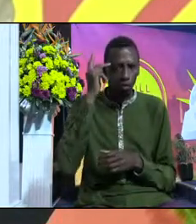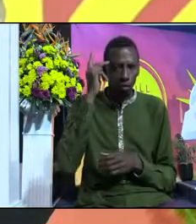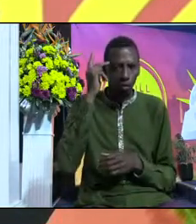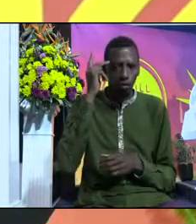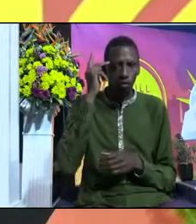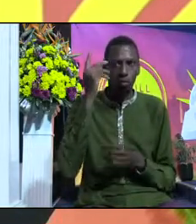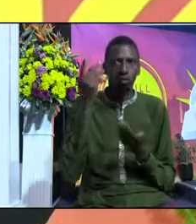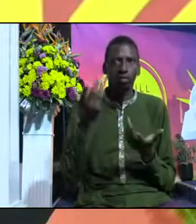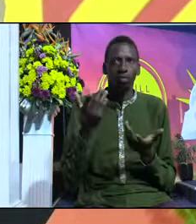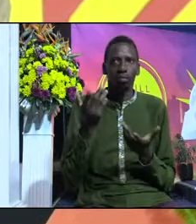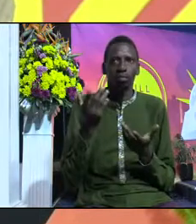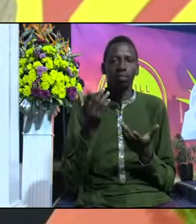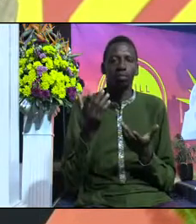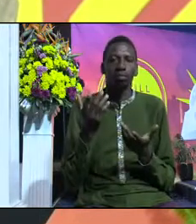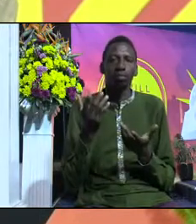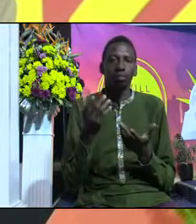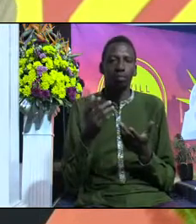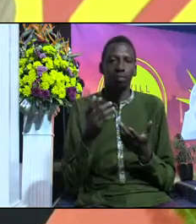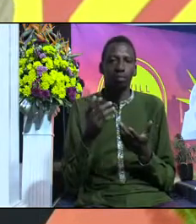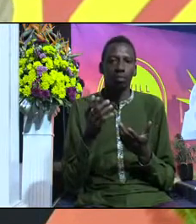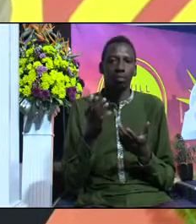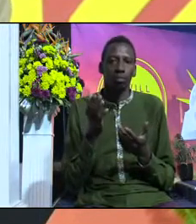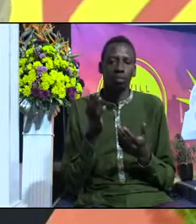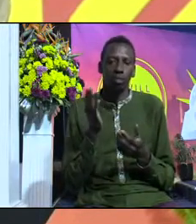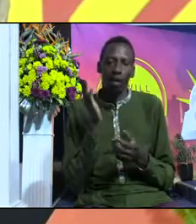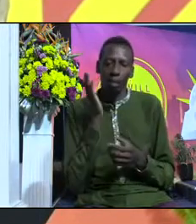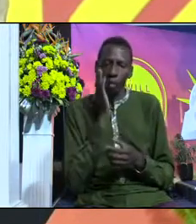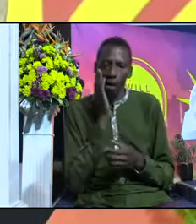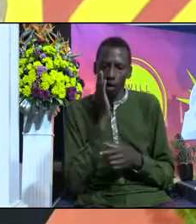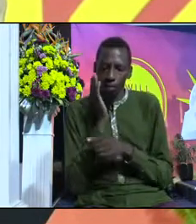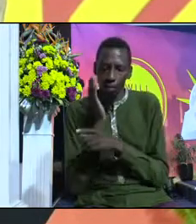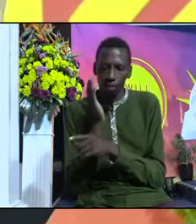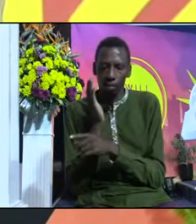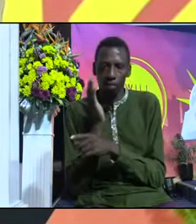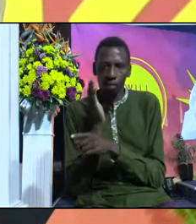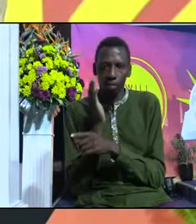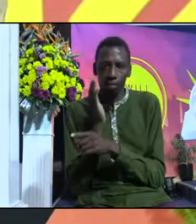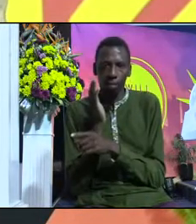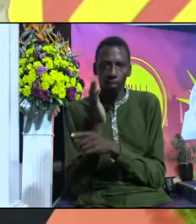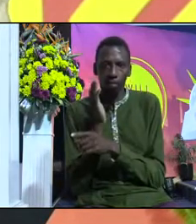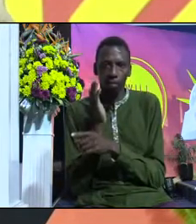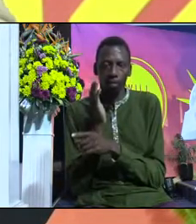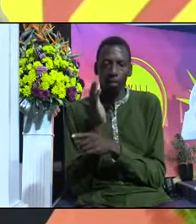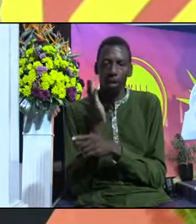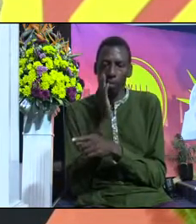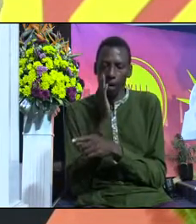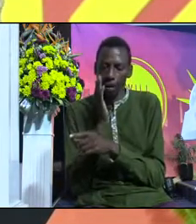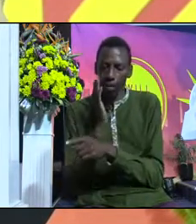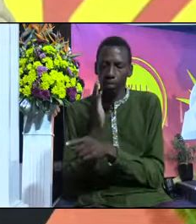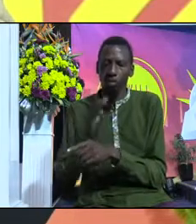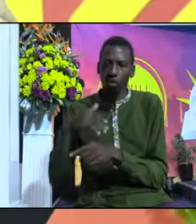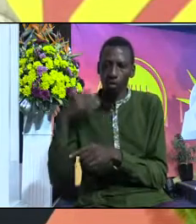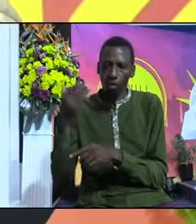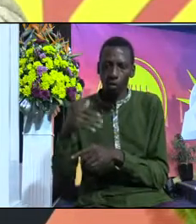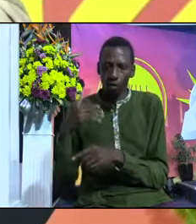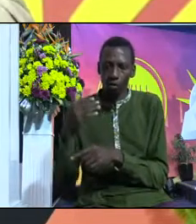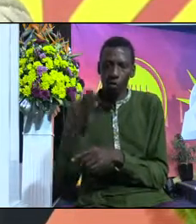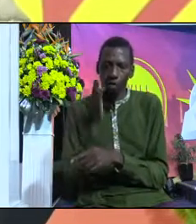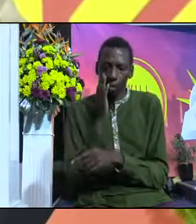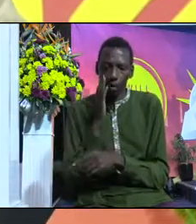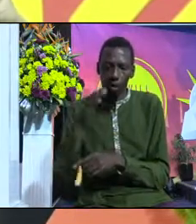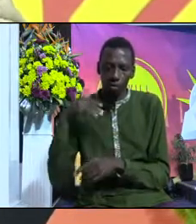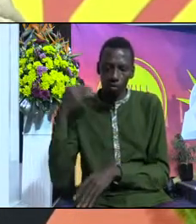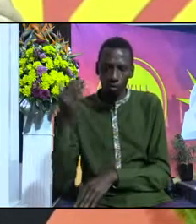philosophies, mother isn't going to have her some, is always rather, mother